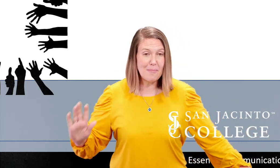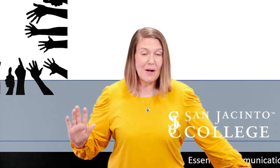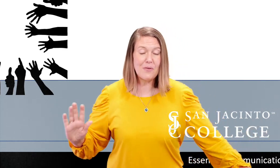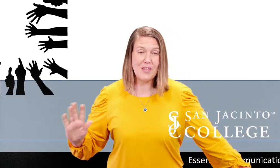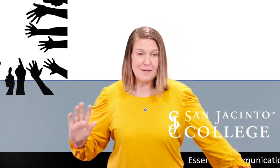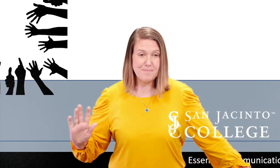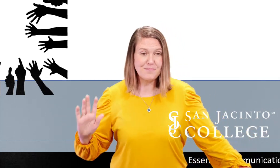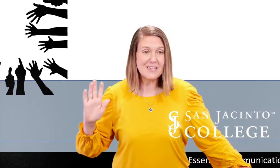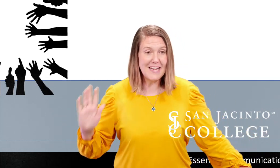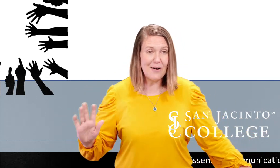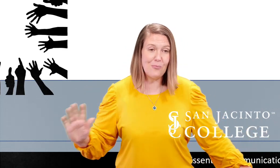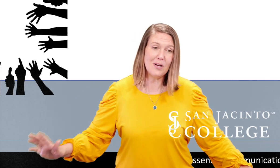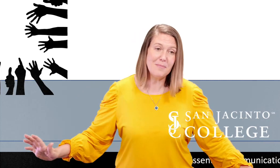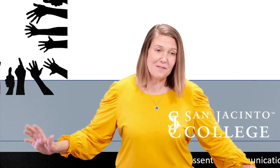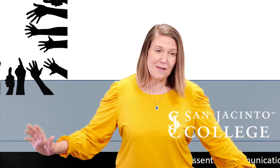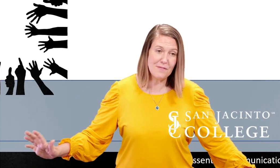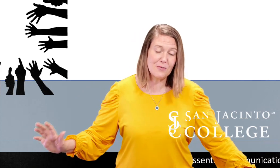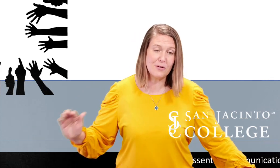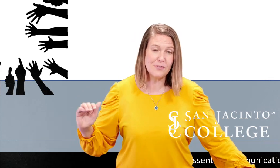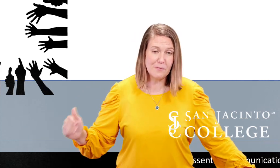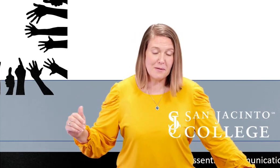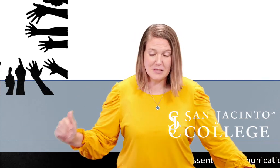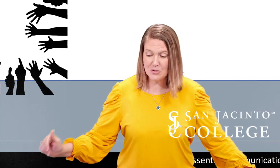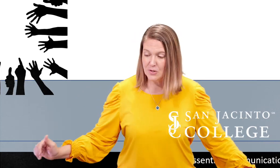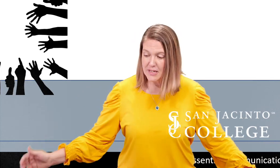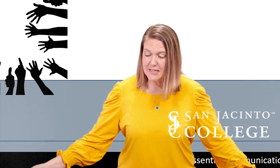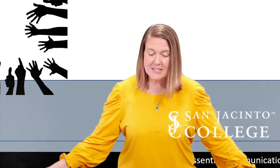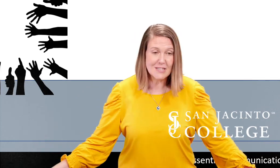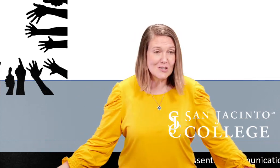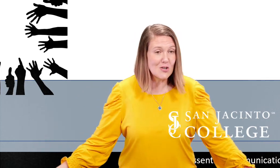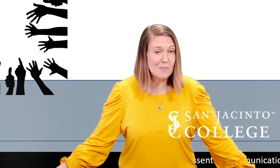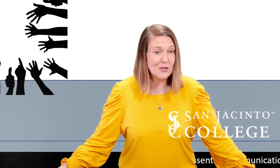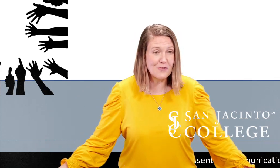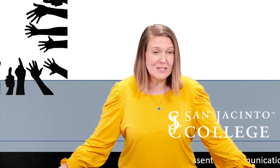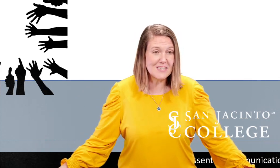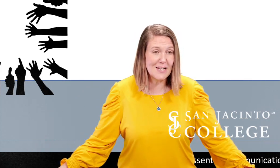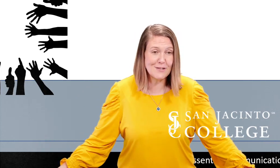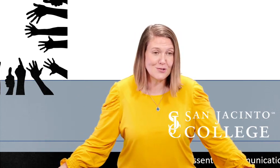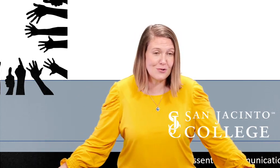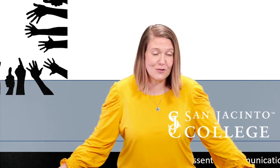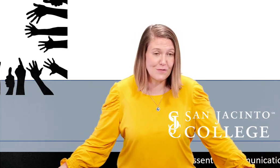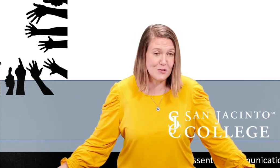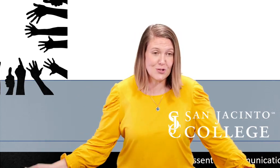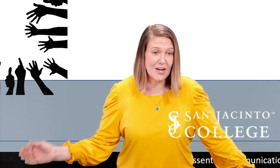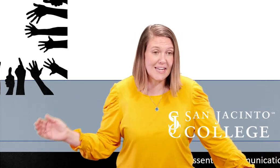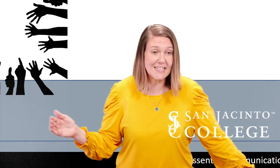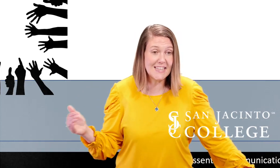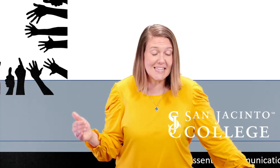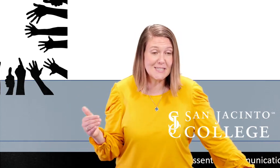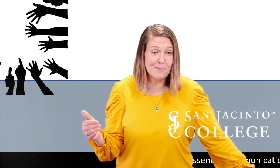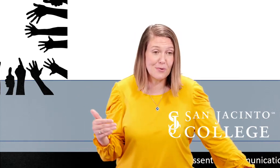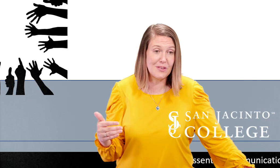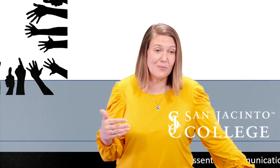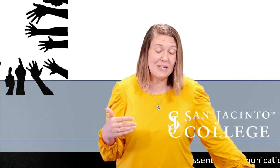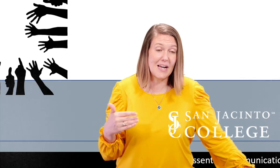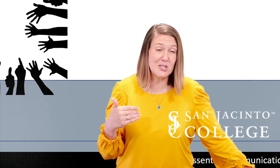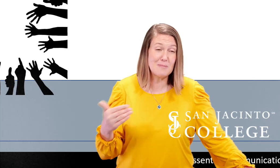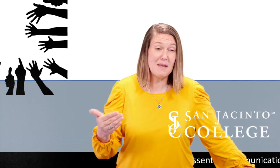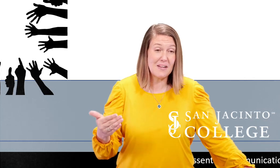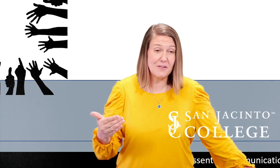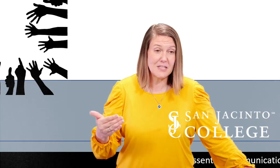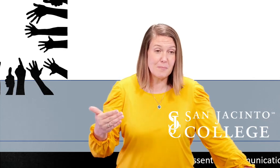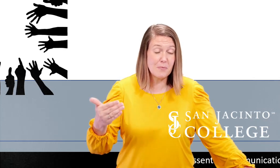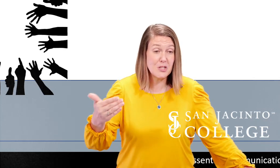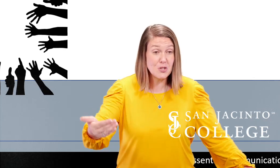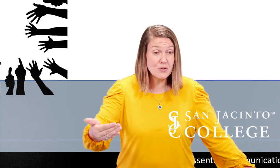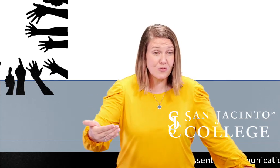thinking about them. Now, one of my favorite quotes from my mentor is, "Show me your friends and I'll show you your future." I think it's important that we not just